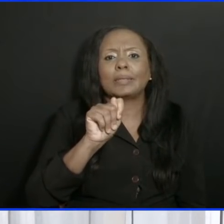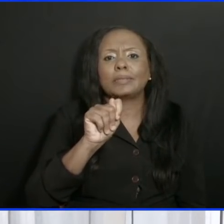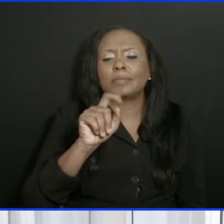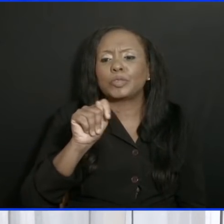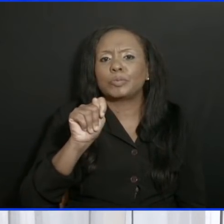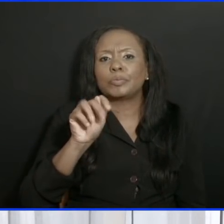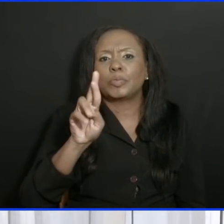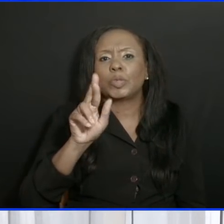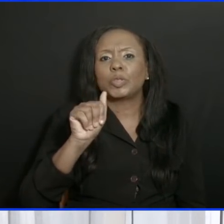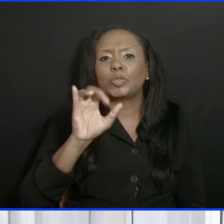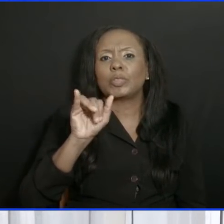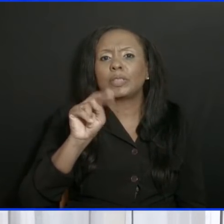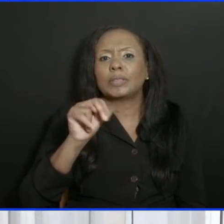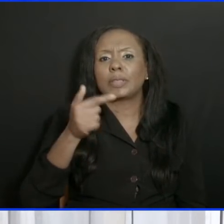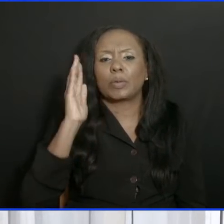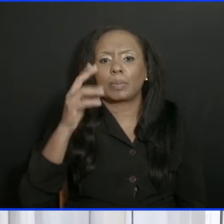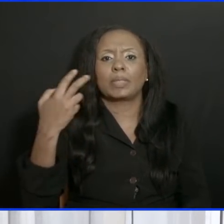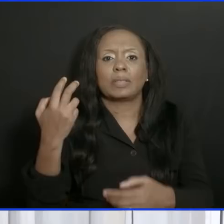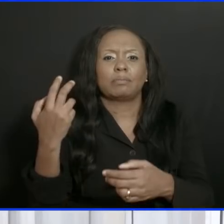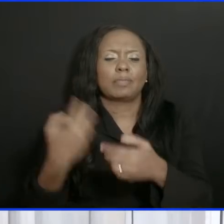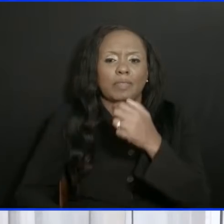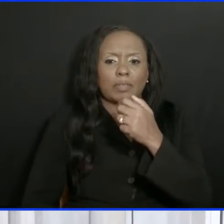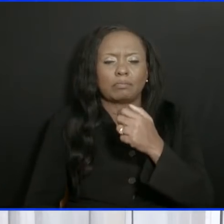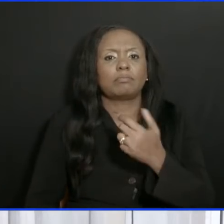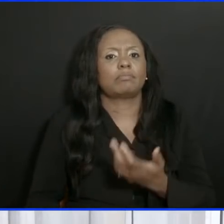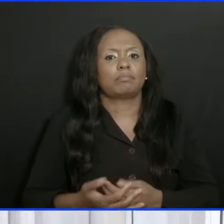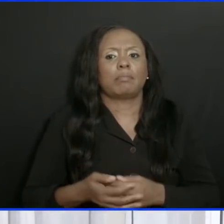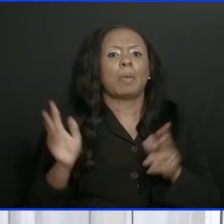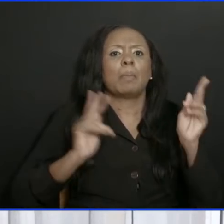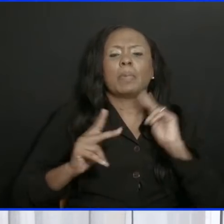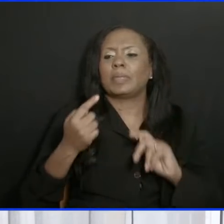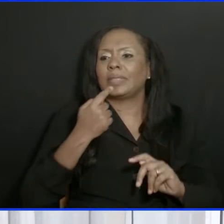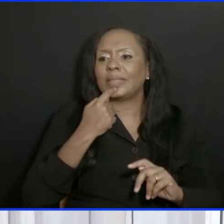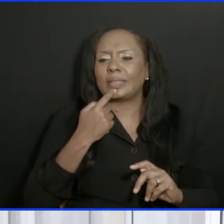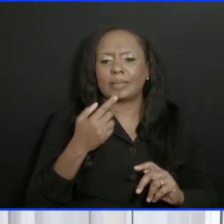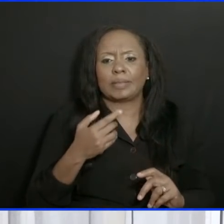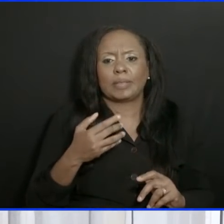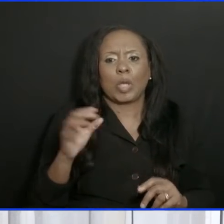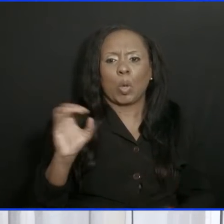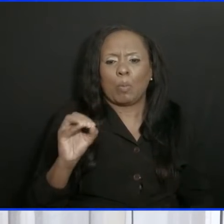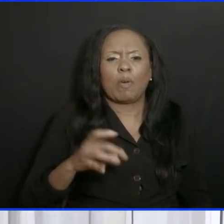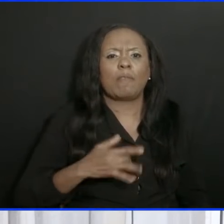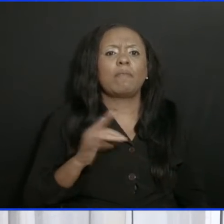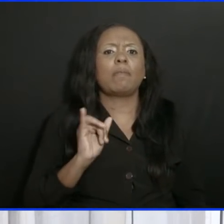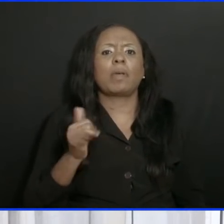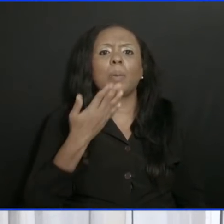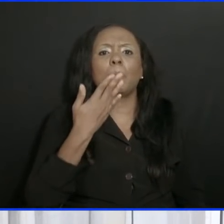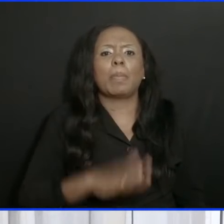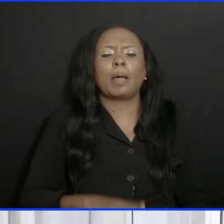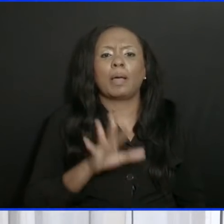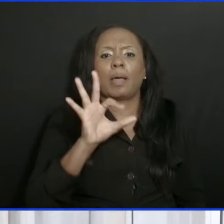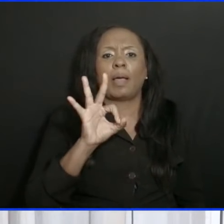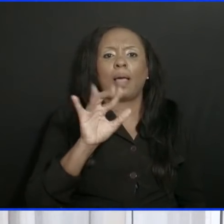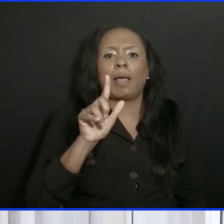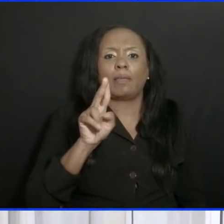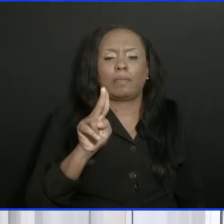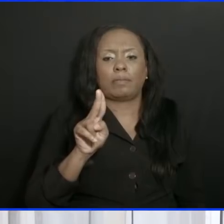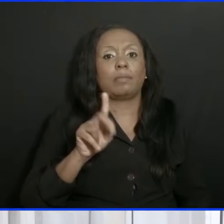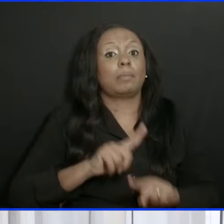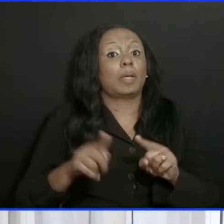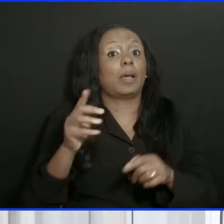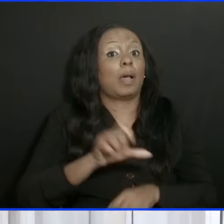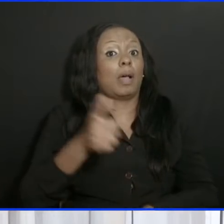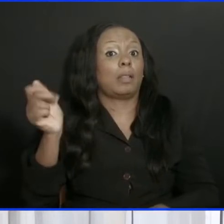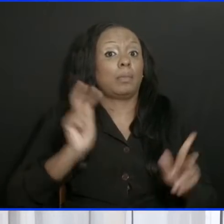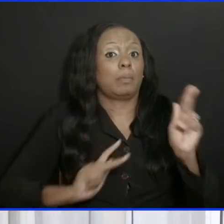for them no more than a bad flu, but by the same token, it will be for some a major issue.